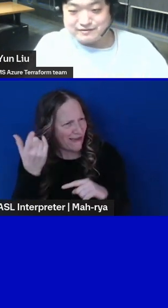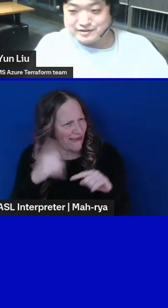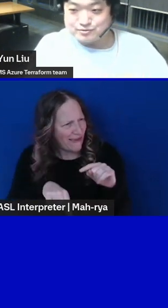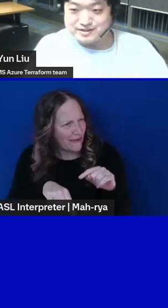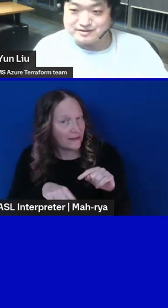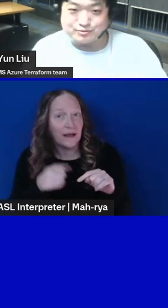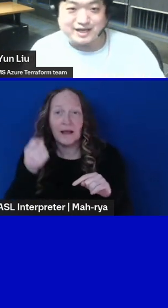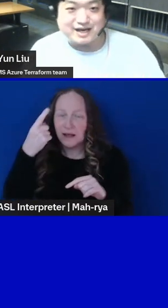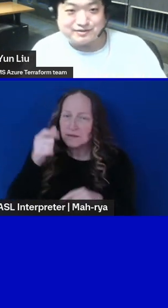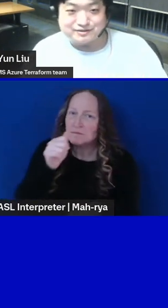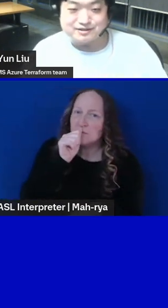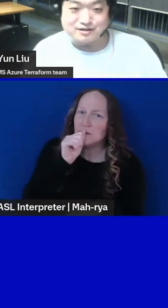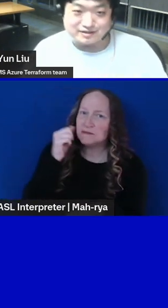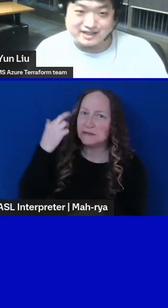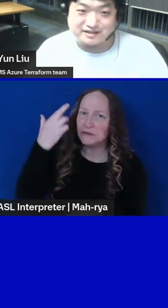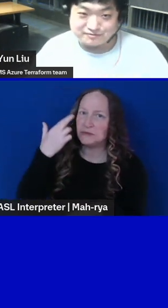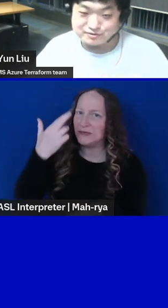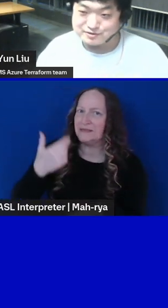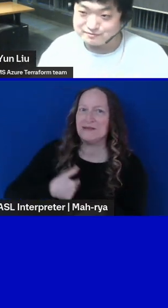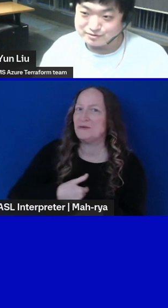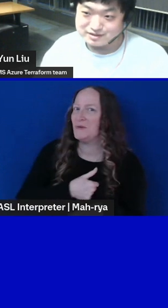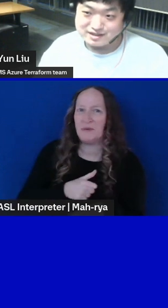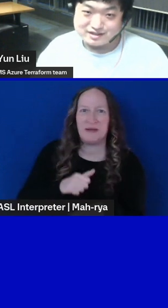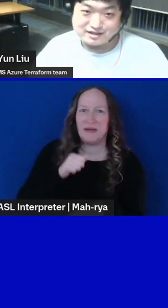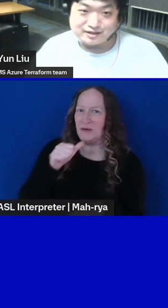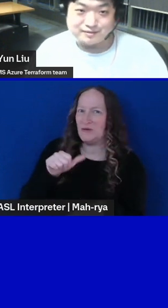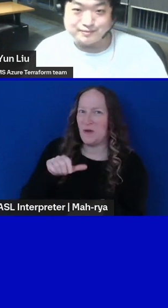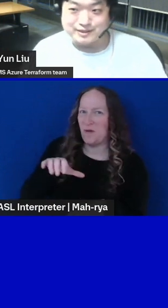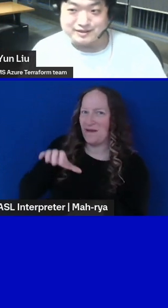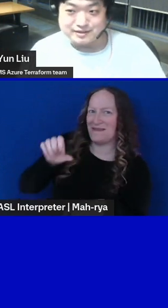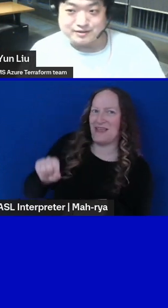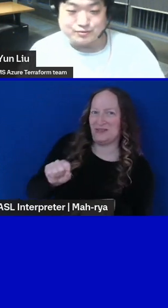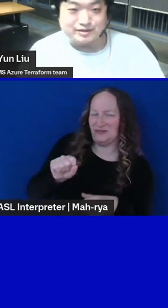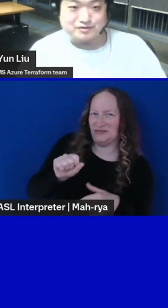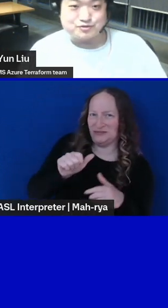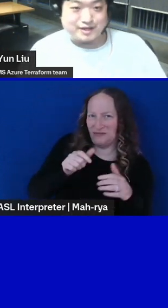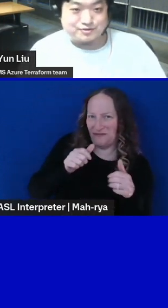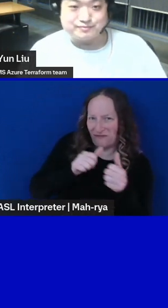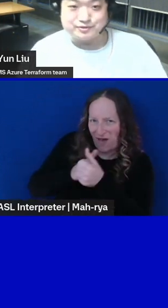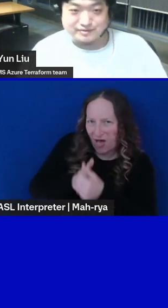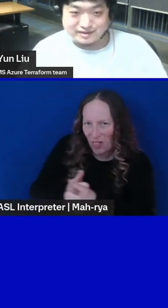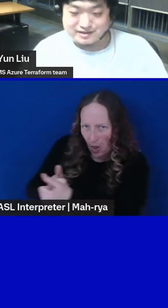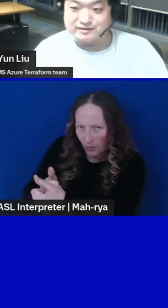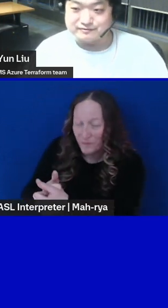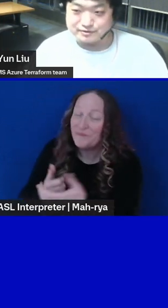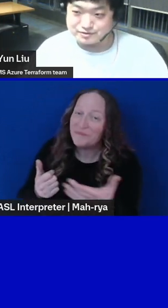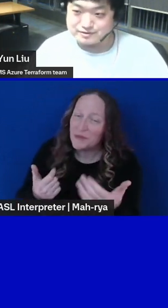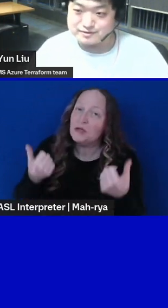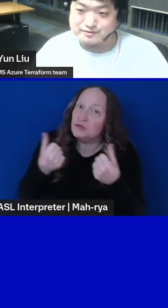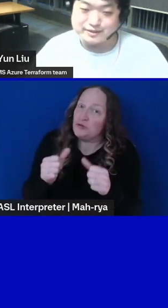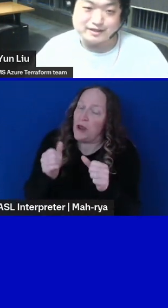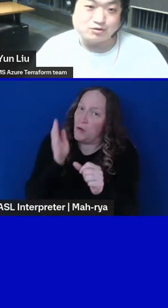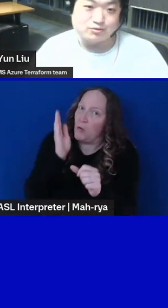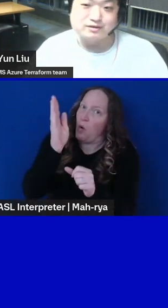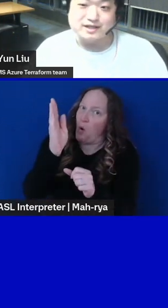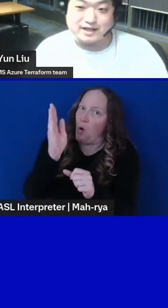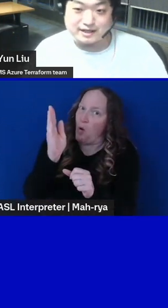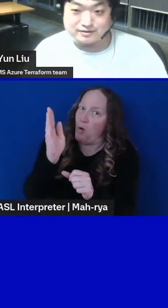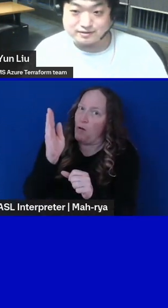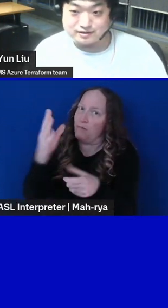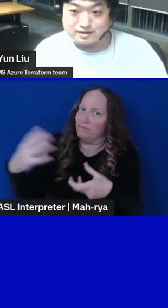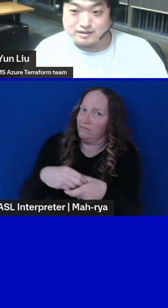some privacy reasons, we haven't got that info so far, but we are trying to do this in the future. So make